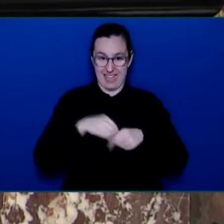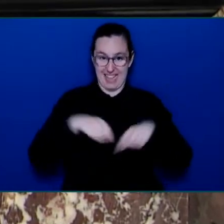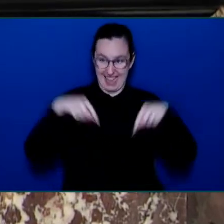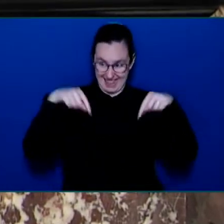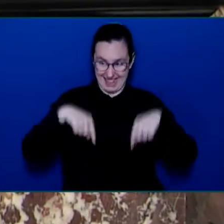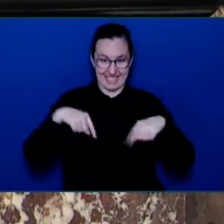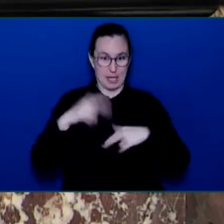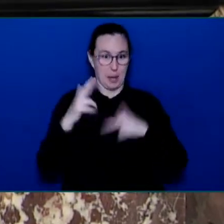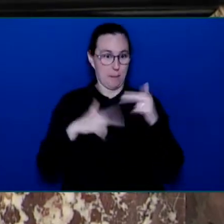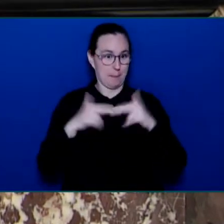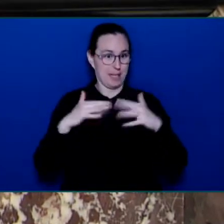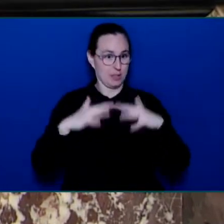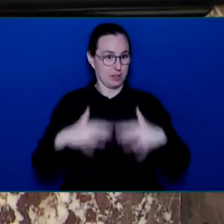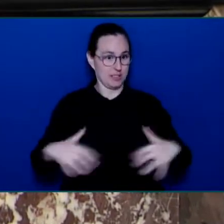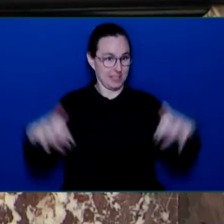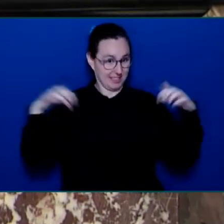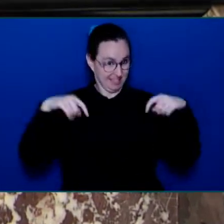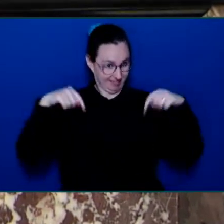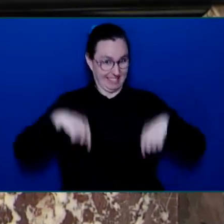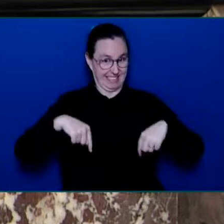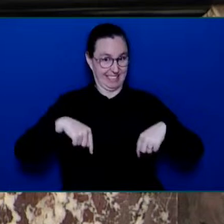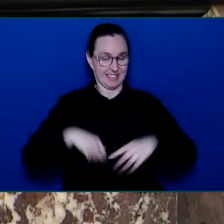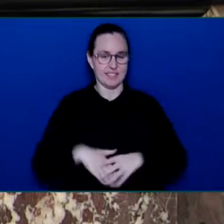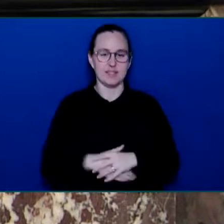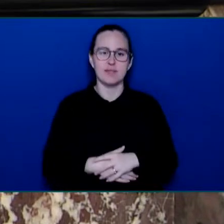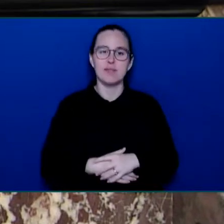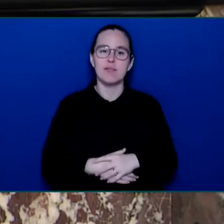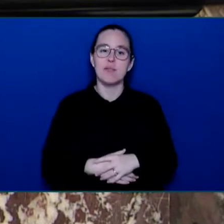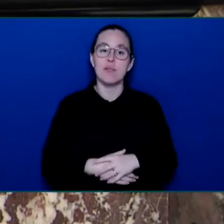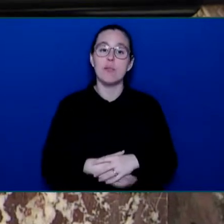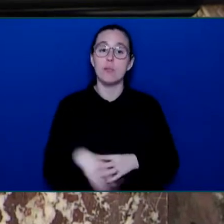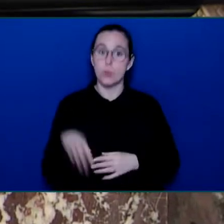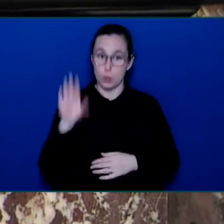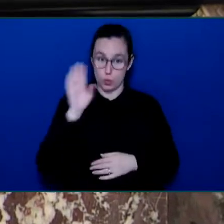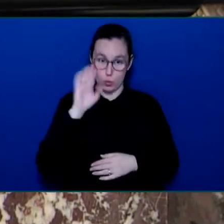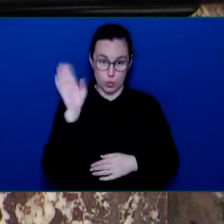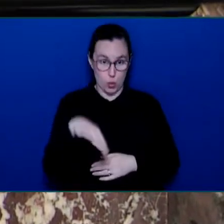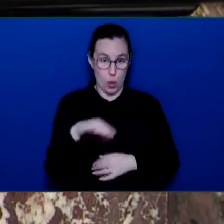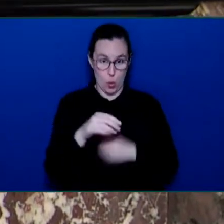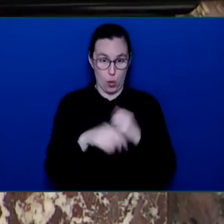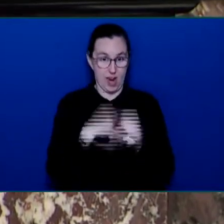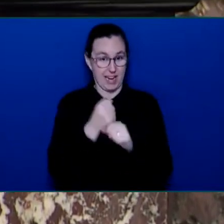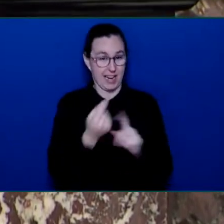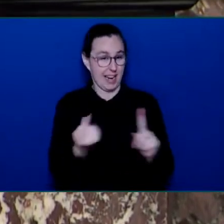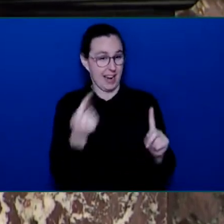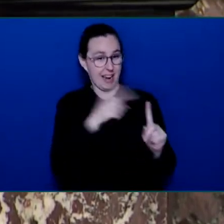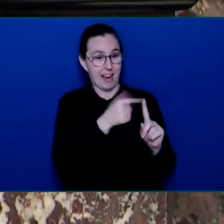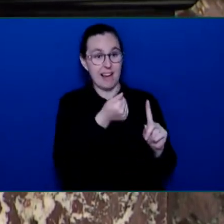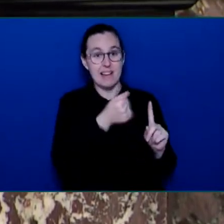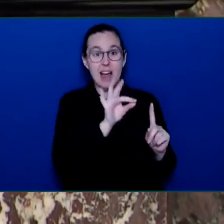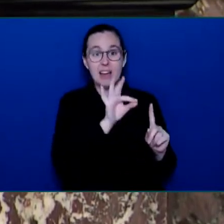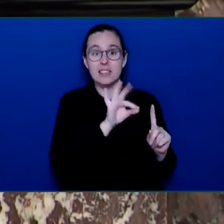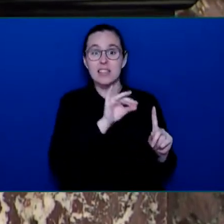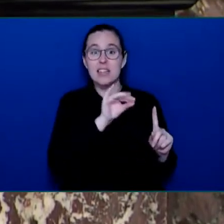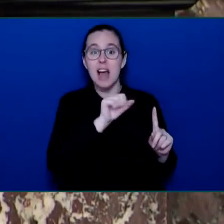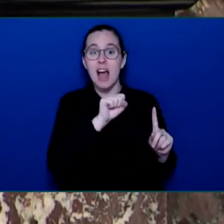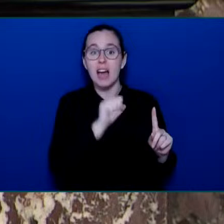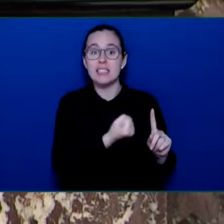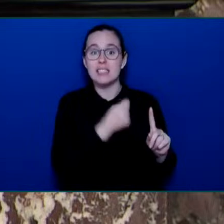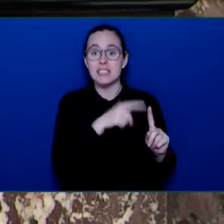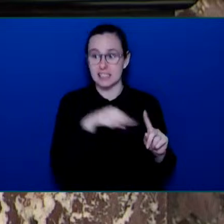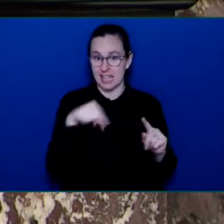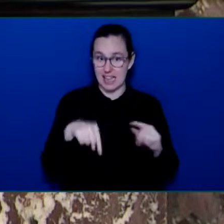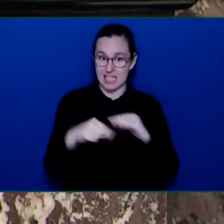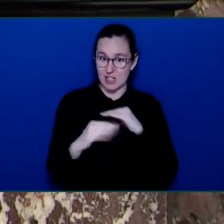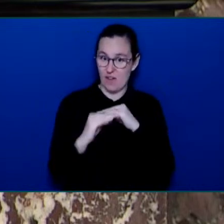Do you know that in the 1990s, there wasn't a single women's washroom on the same floor as this chamber? There were